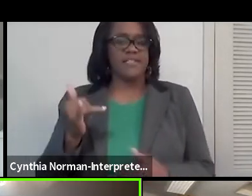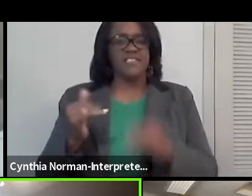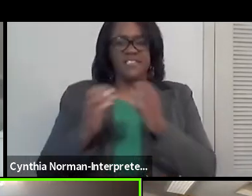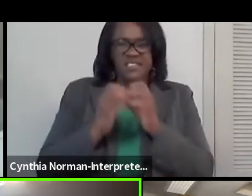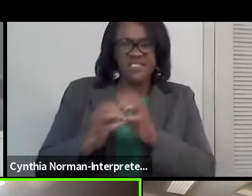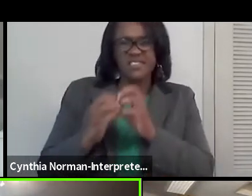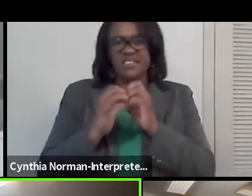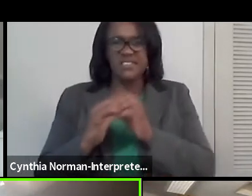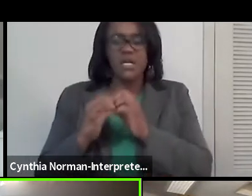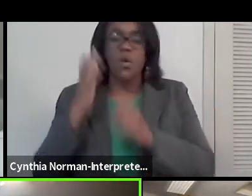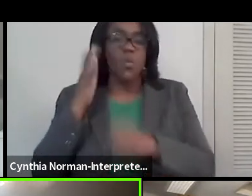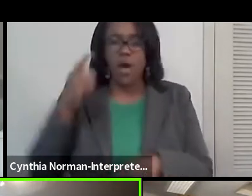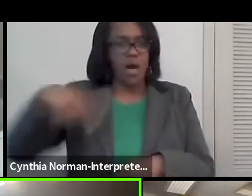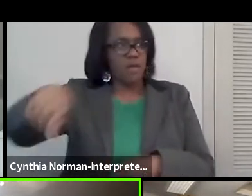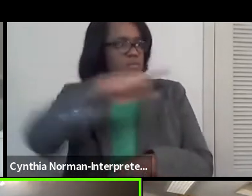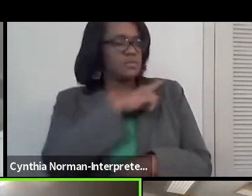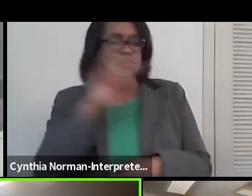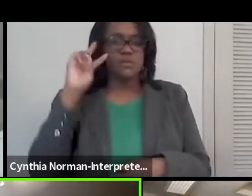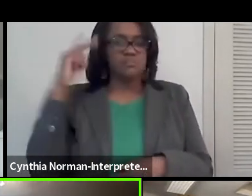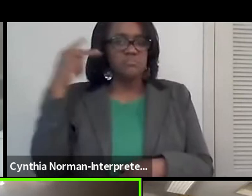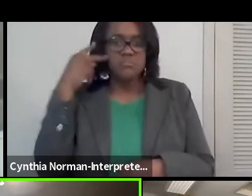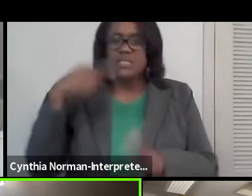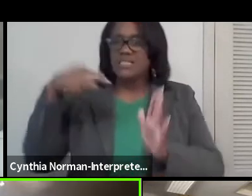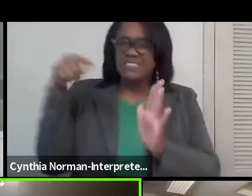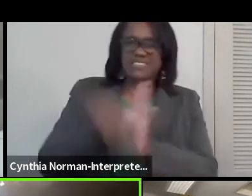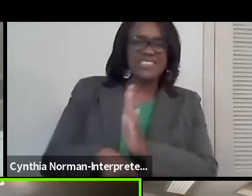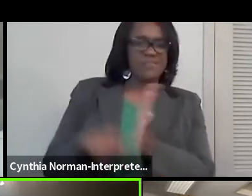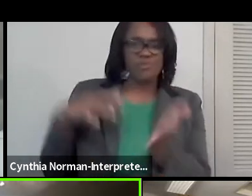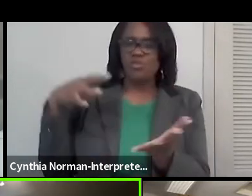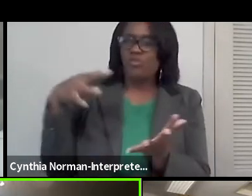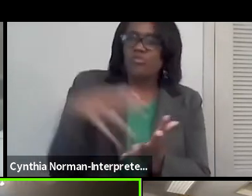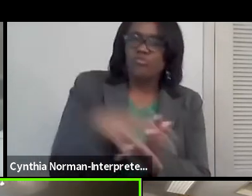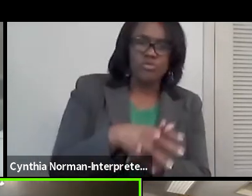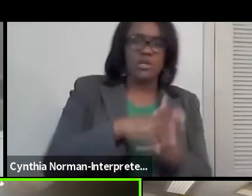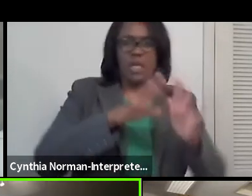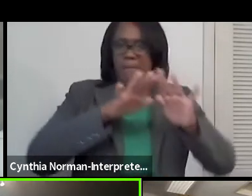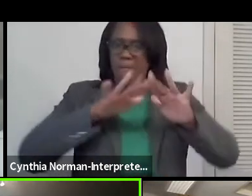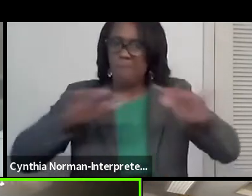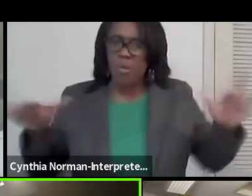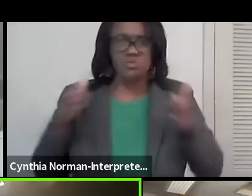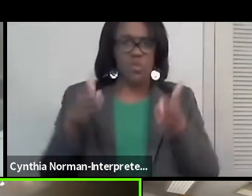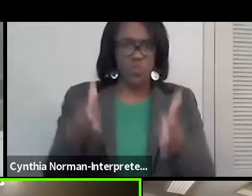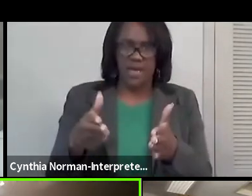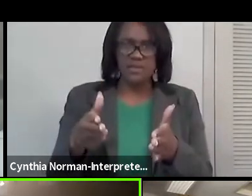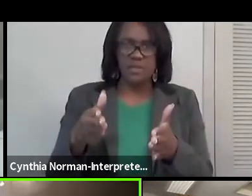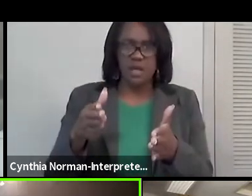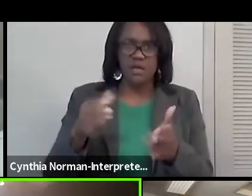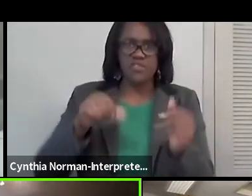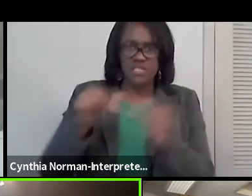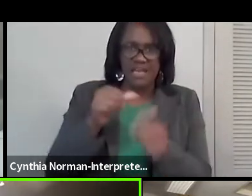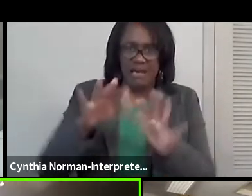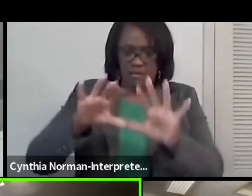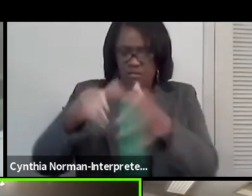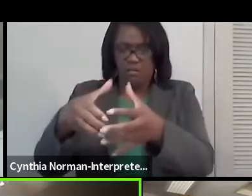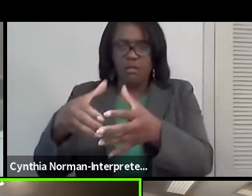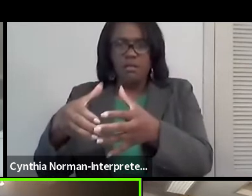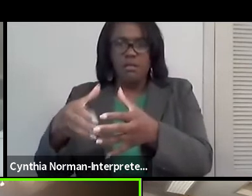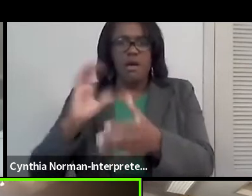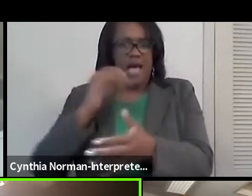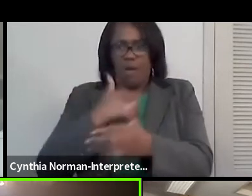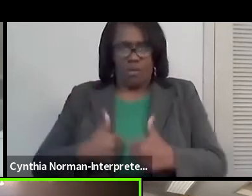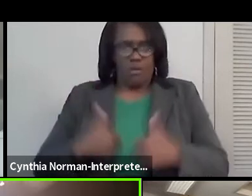the misconceptions about them are deeply rooted in multiple facets of society and multiple facets of our